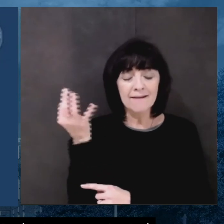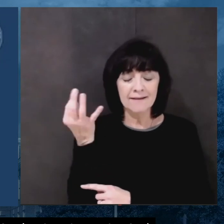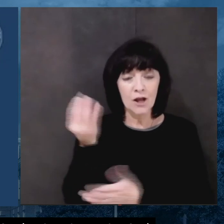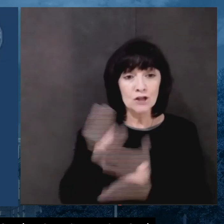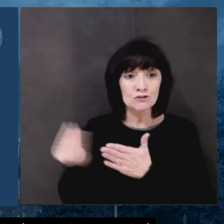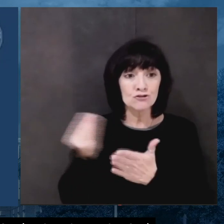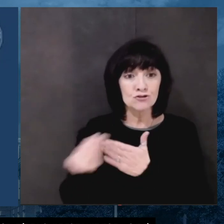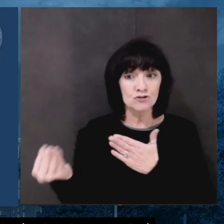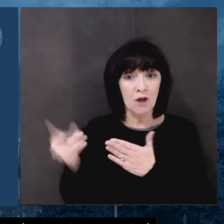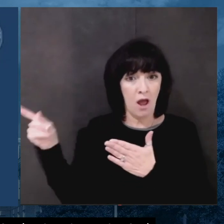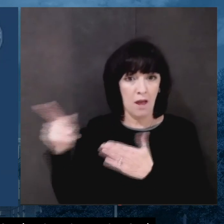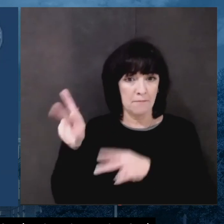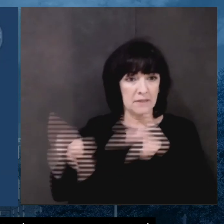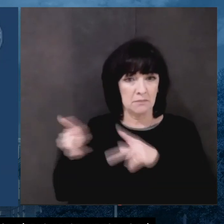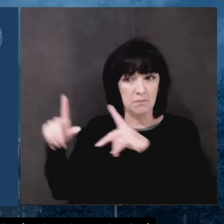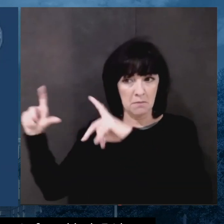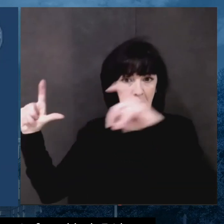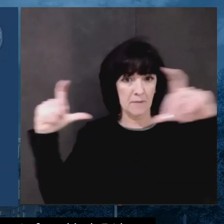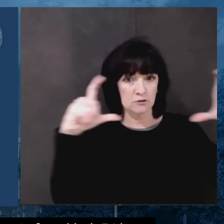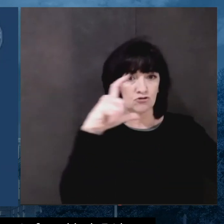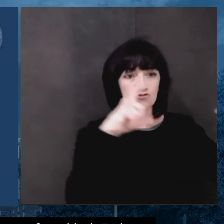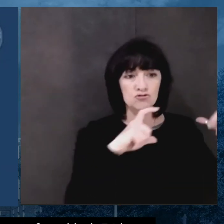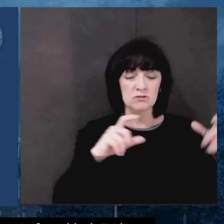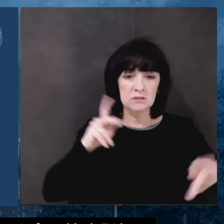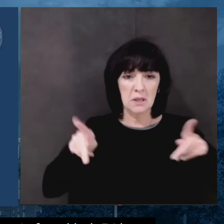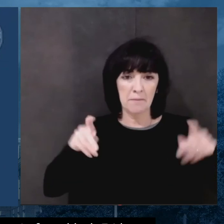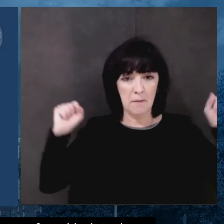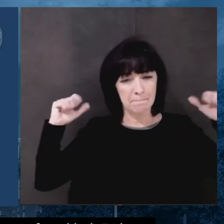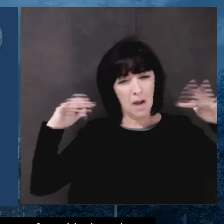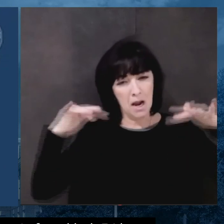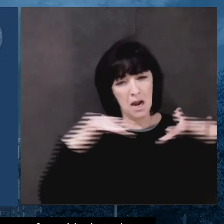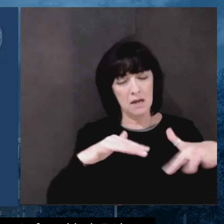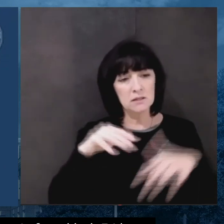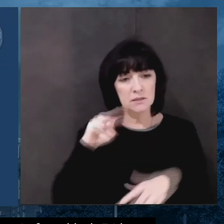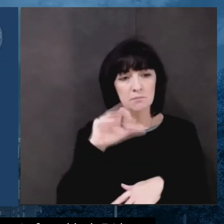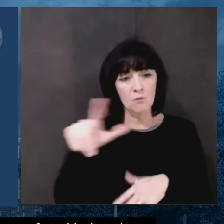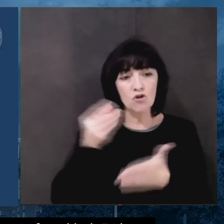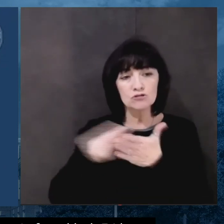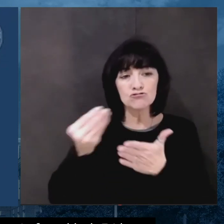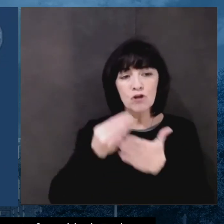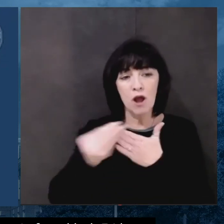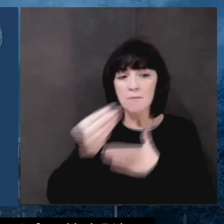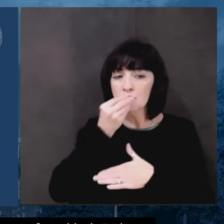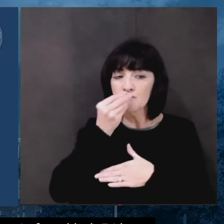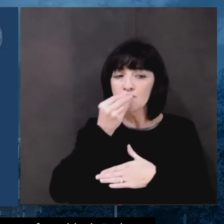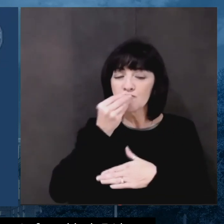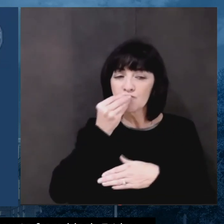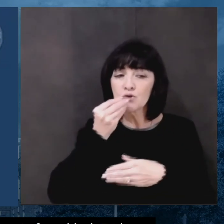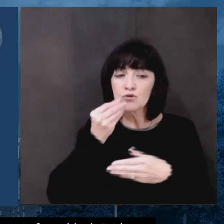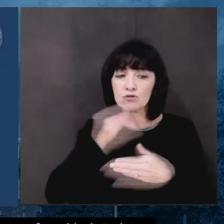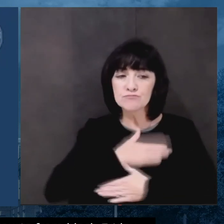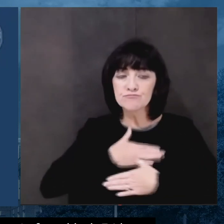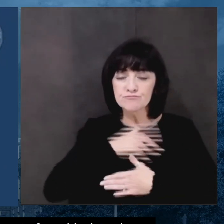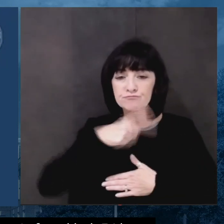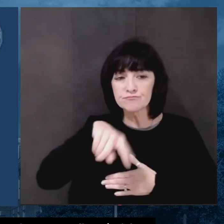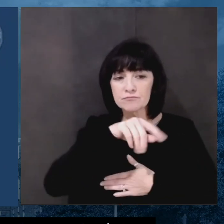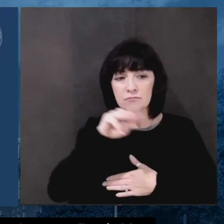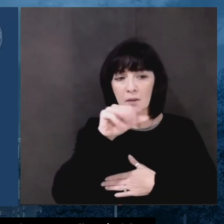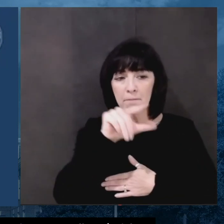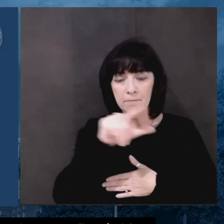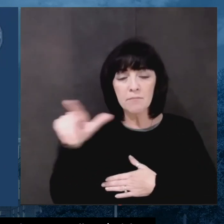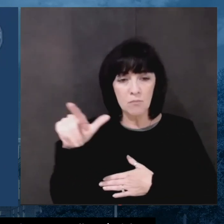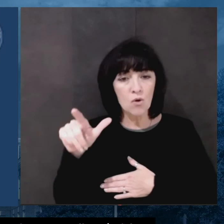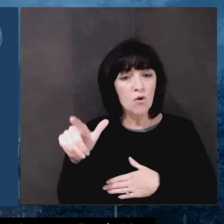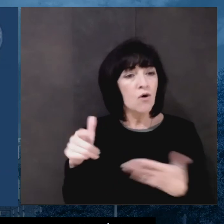emotion, especially within the restaurant community. I'm just wondering, what would your message be to those involved in the restaurant